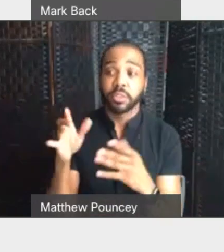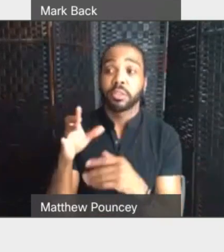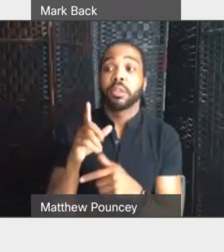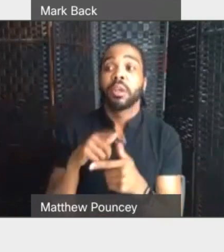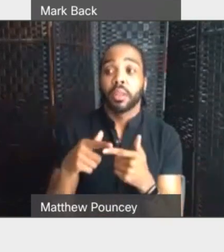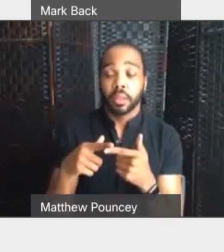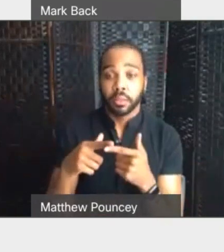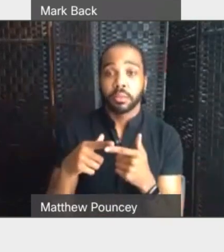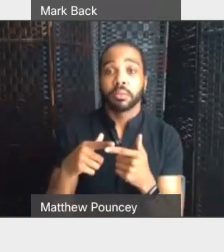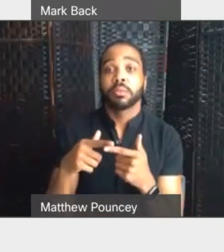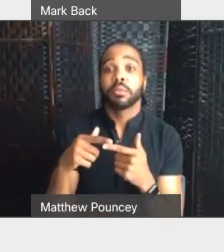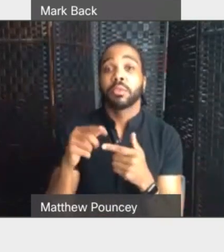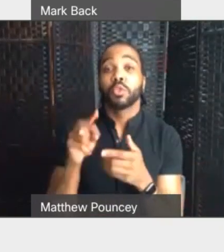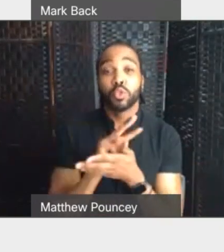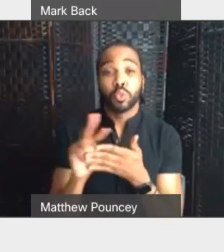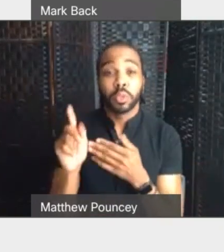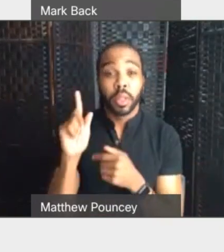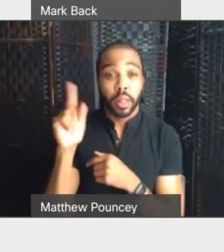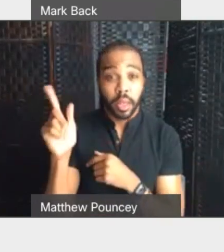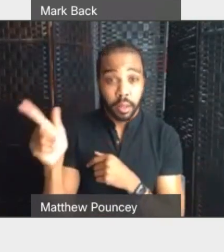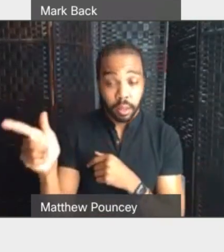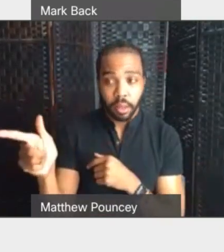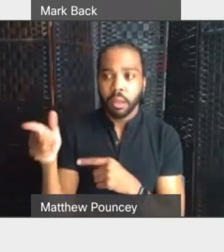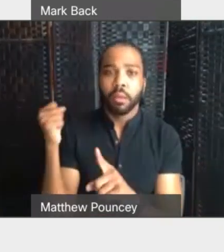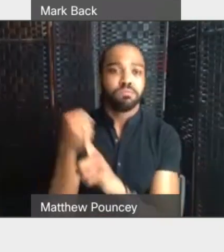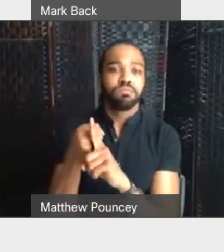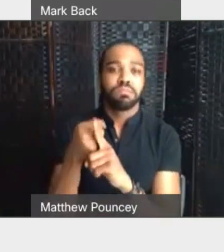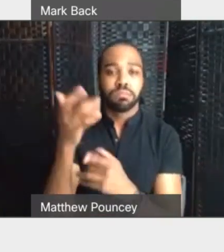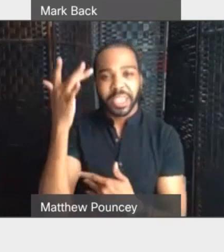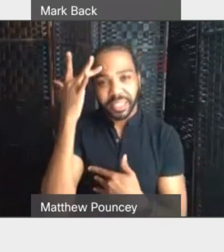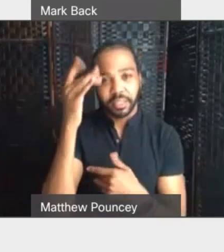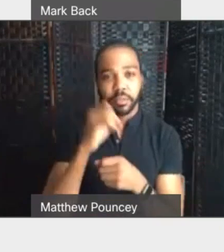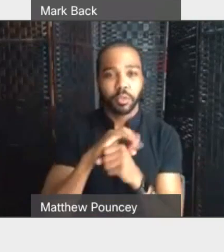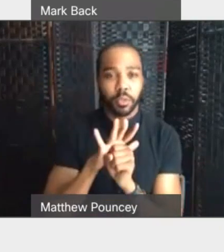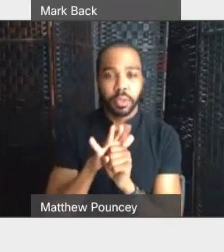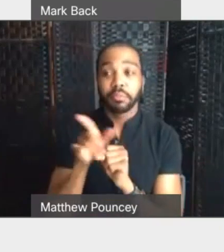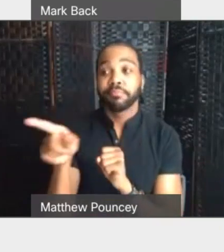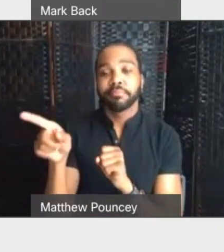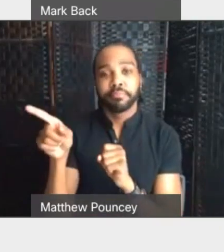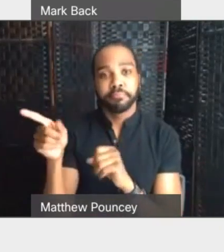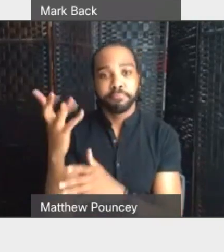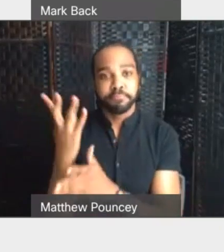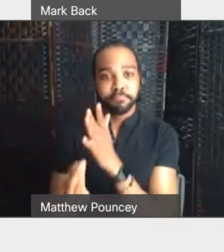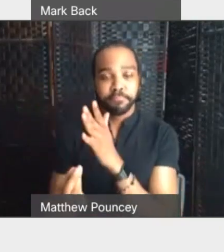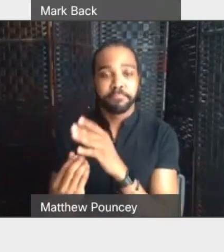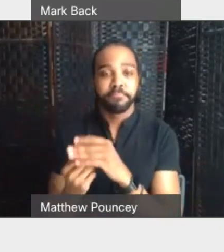and a little more than 2 weeks later did become ill from COVID and did subsequently die.